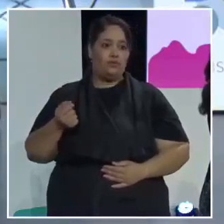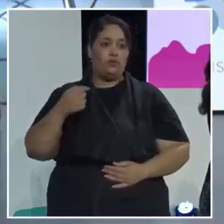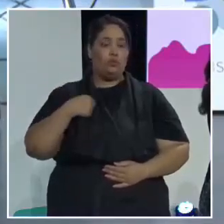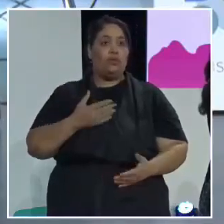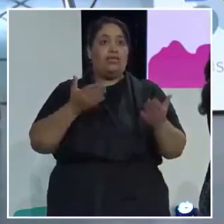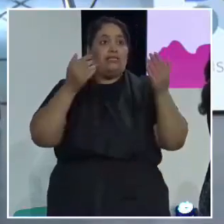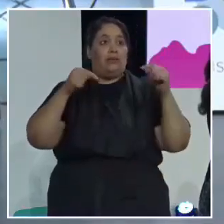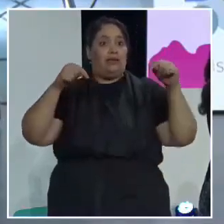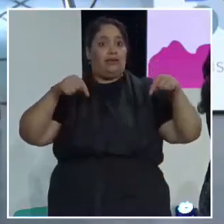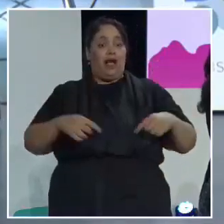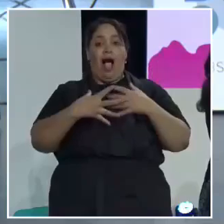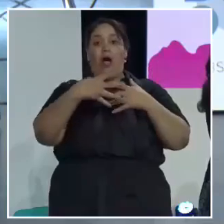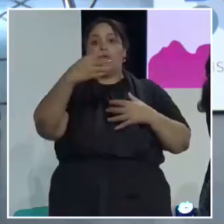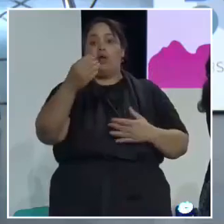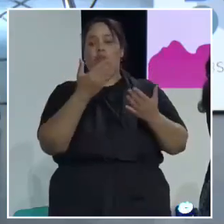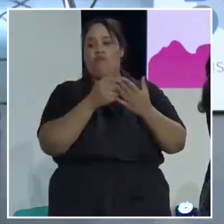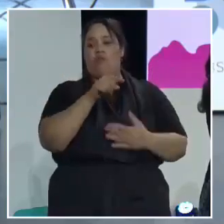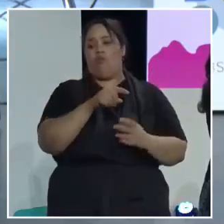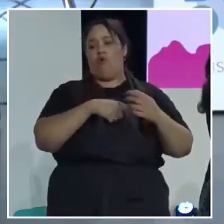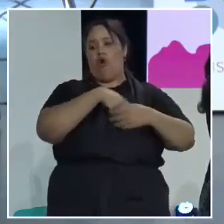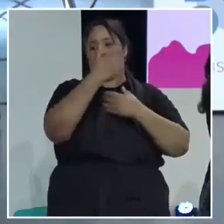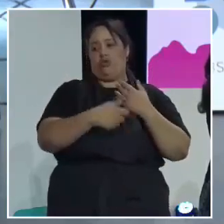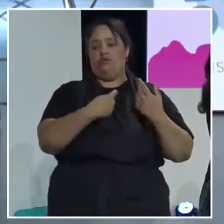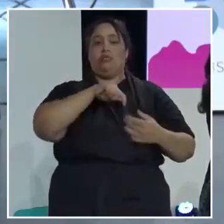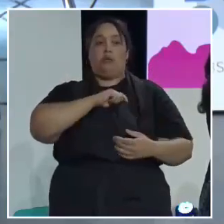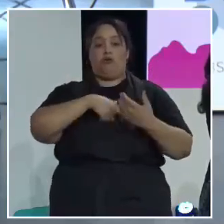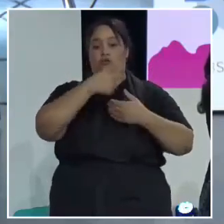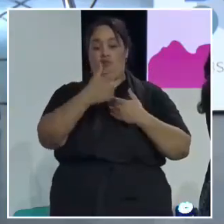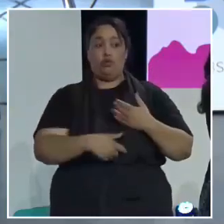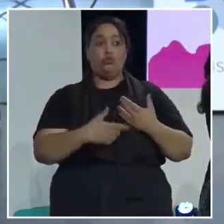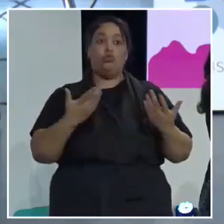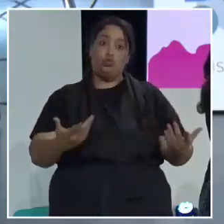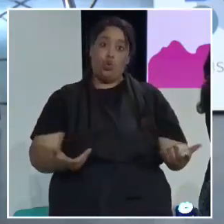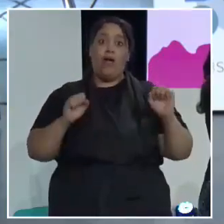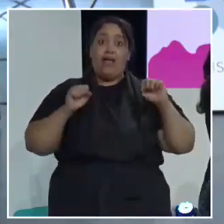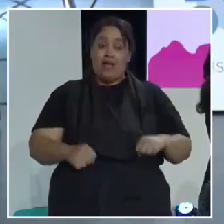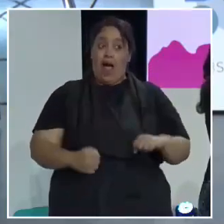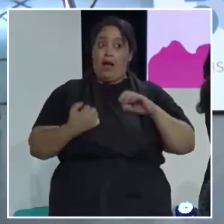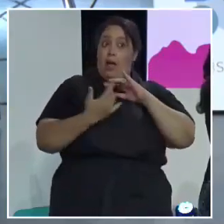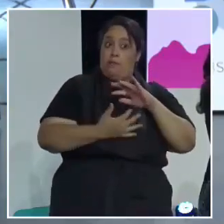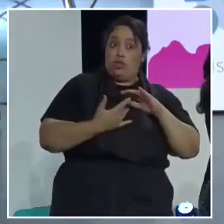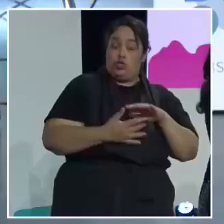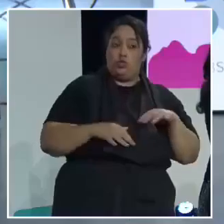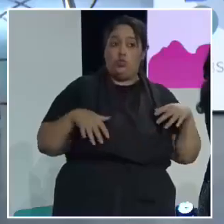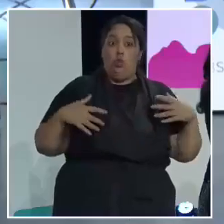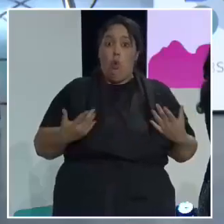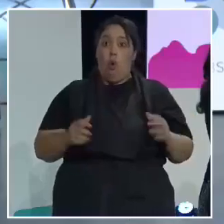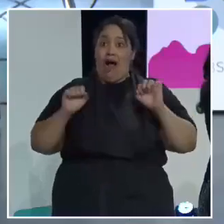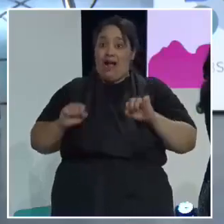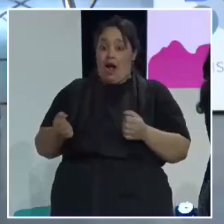Seville conference. So whether or not it can be ambitious, whether or not it can be